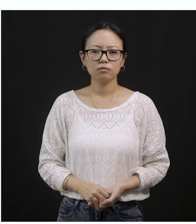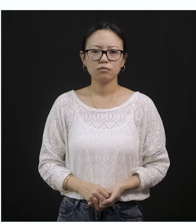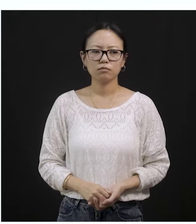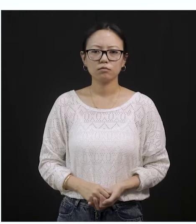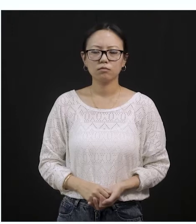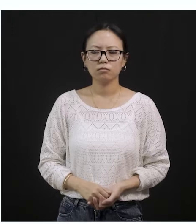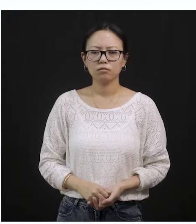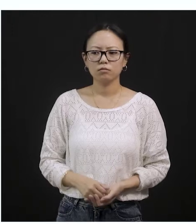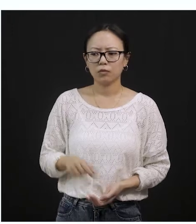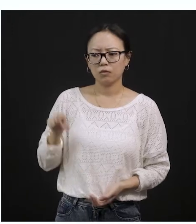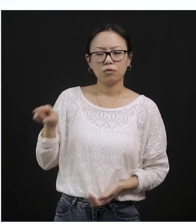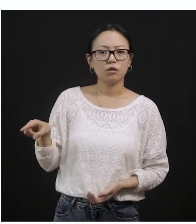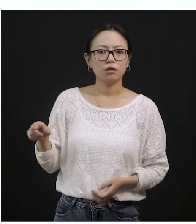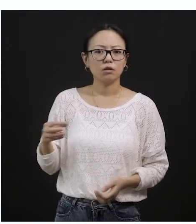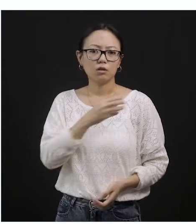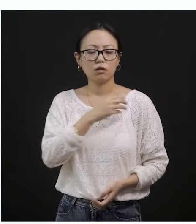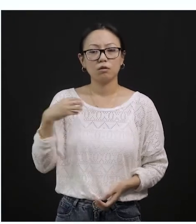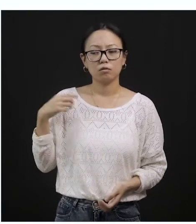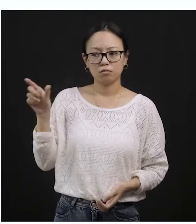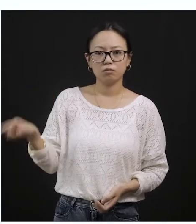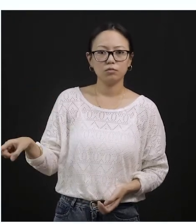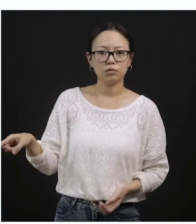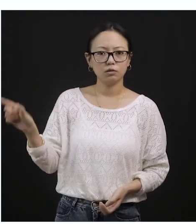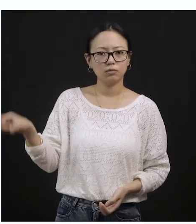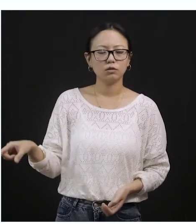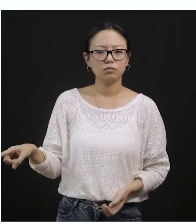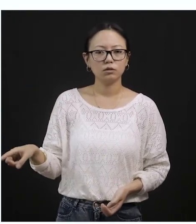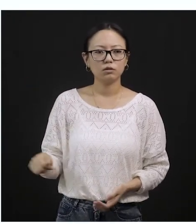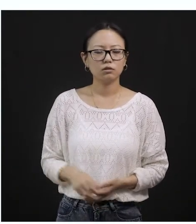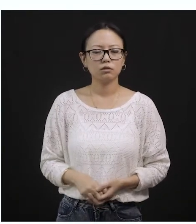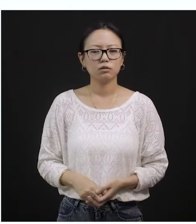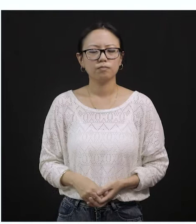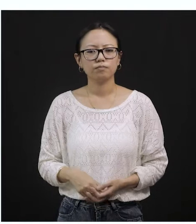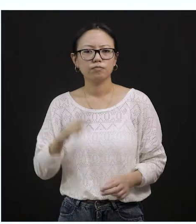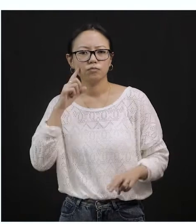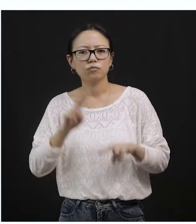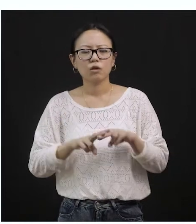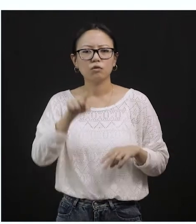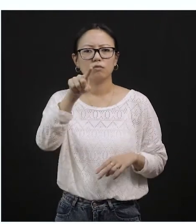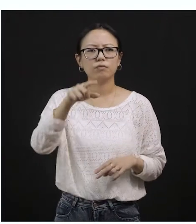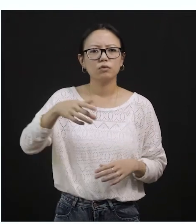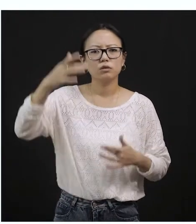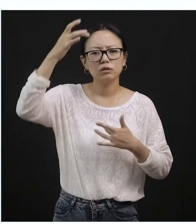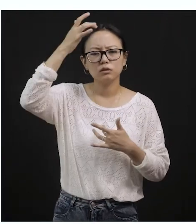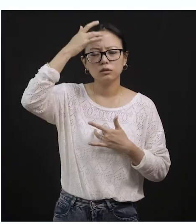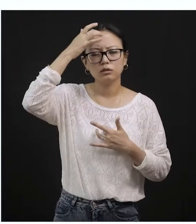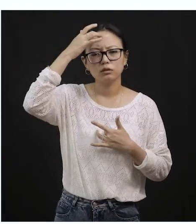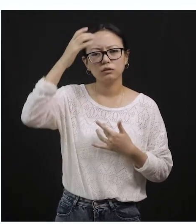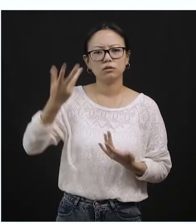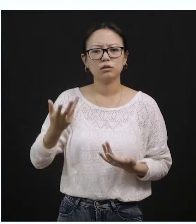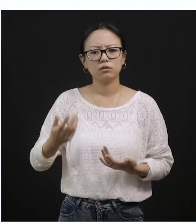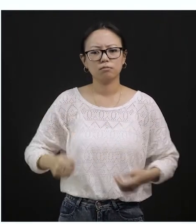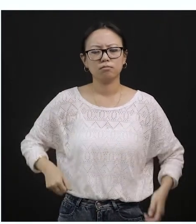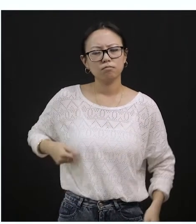our pain. For example, see, when you're not feeling well, when you have an upset stomach, when your head is aching,